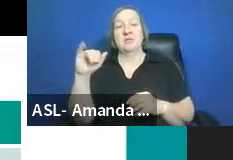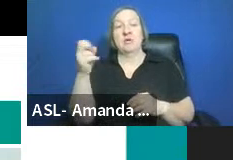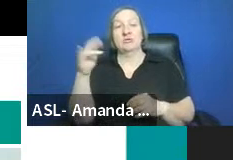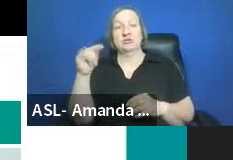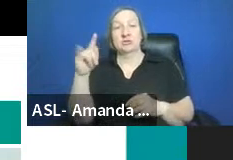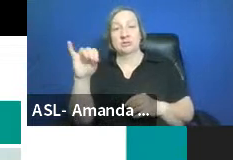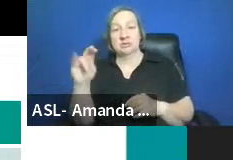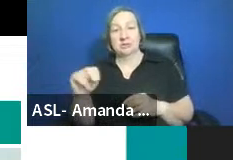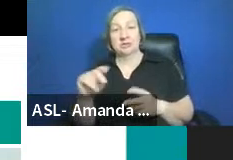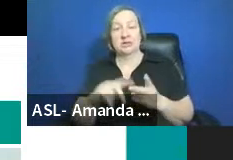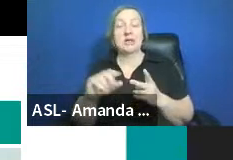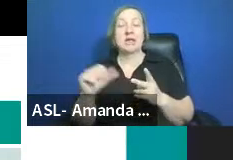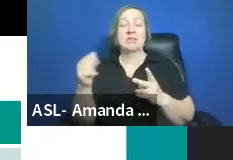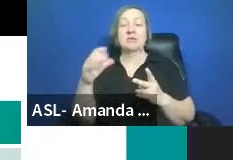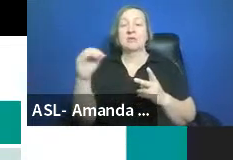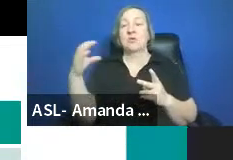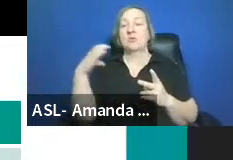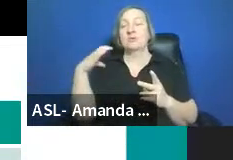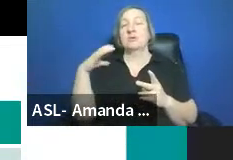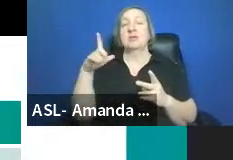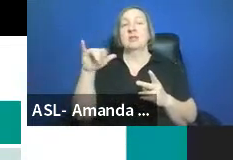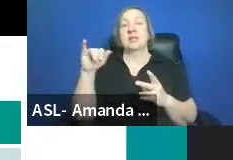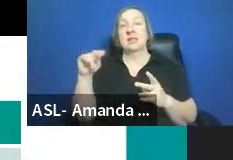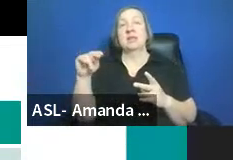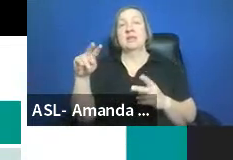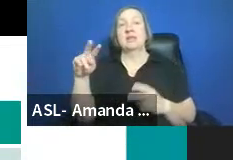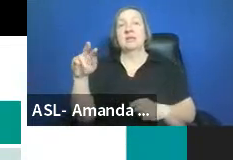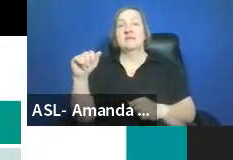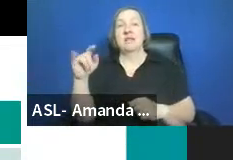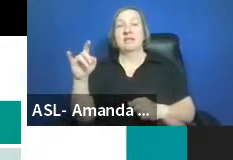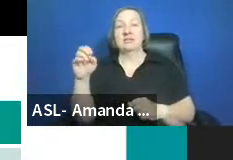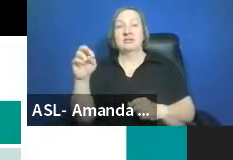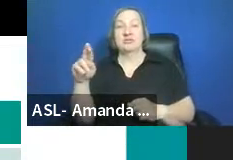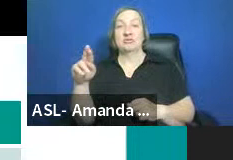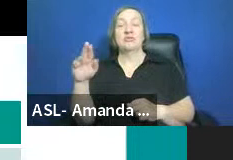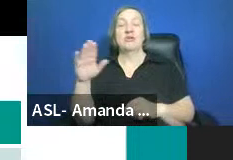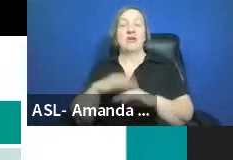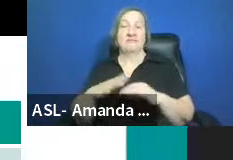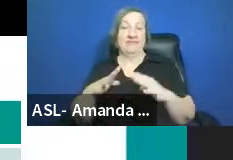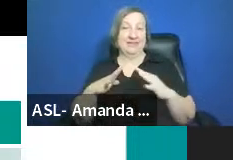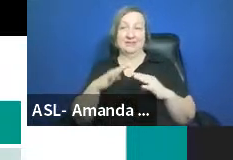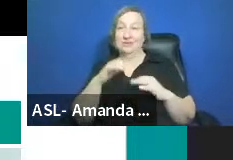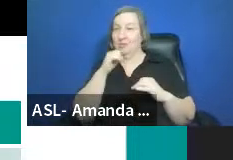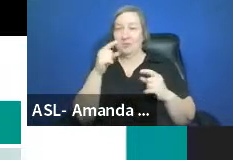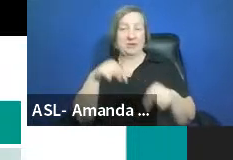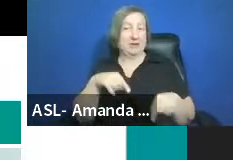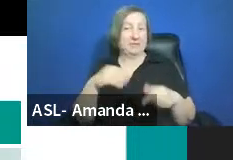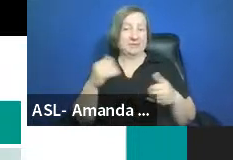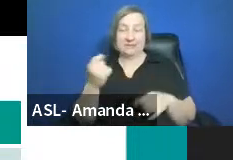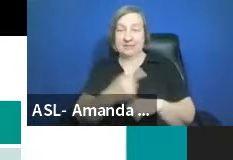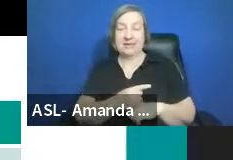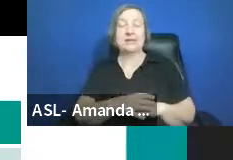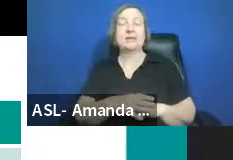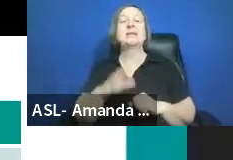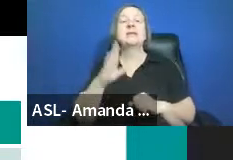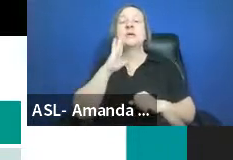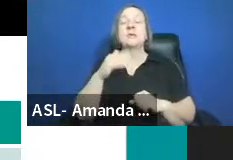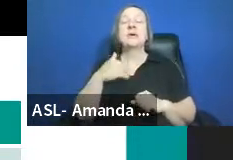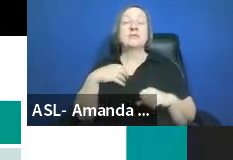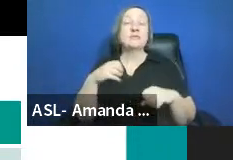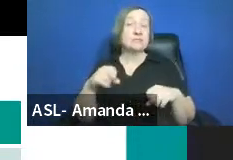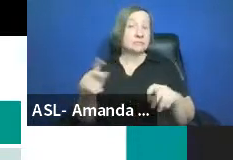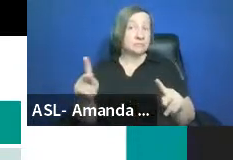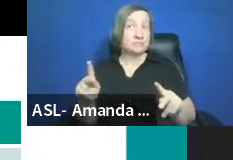other co-chair Lynn Valenter is on vacation, so will not be joining us today. We'll have an opportunity